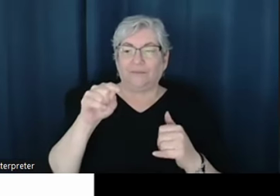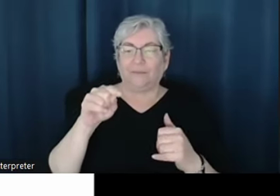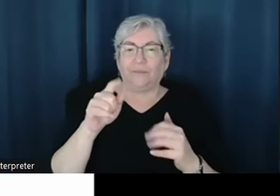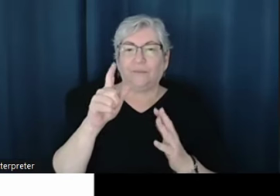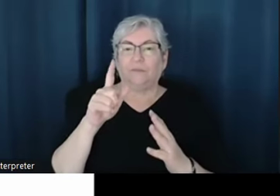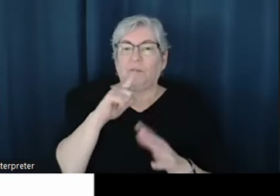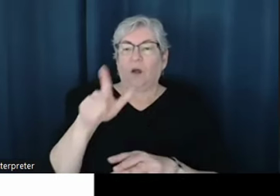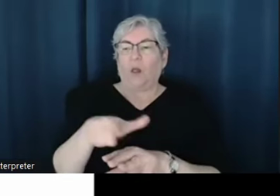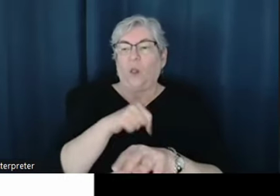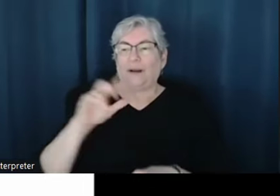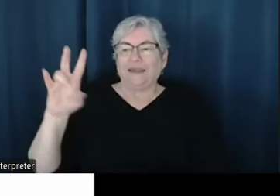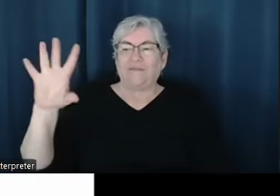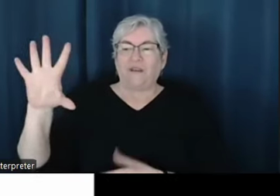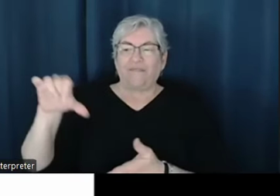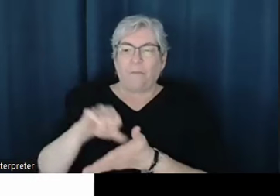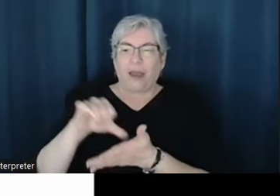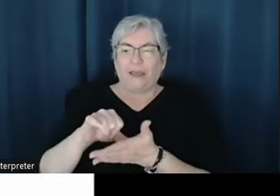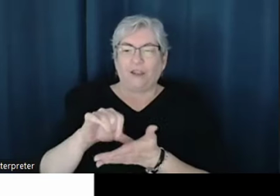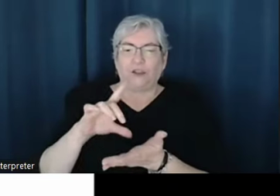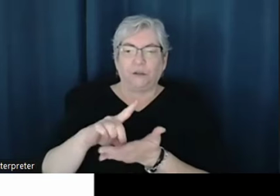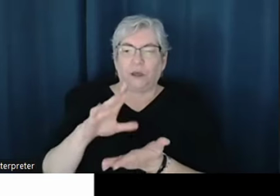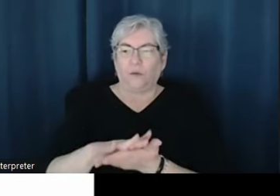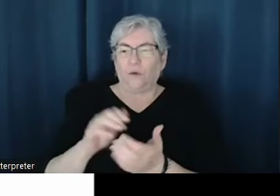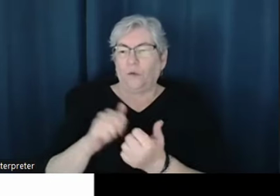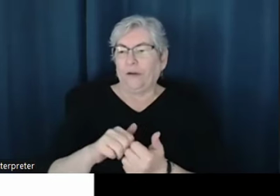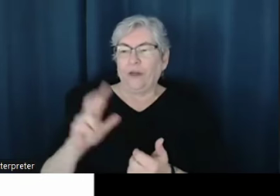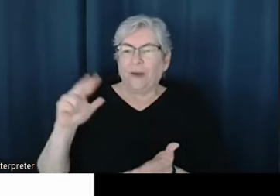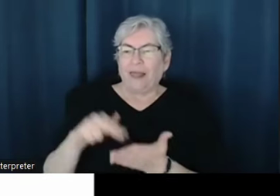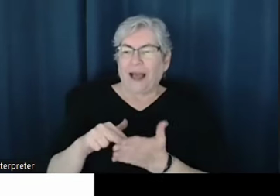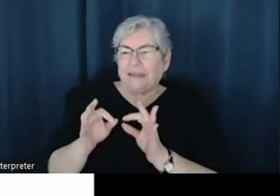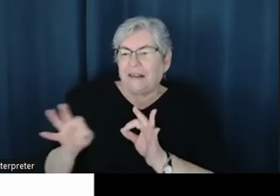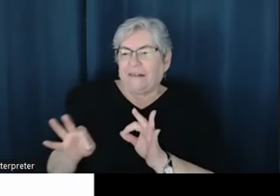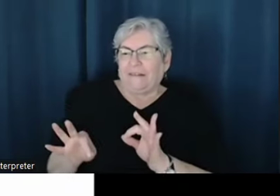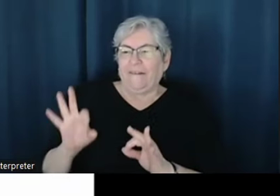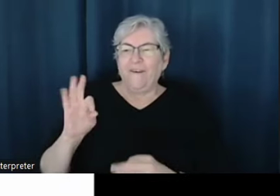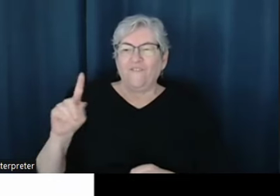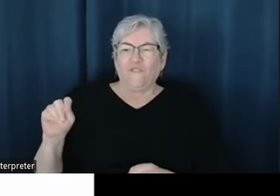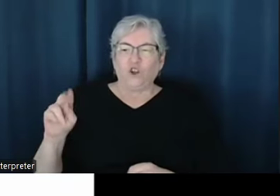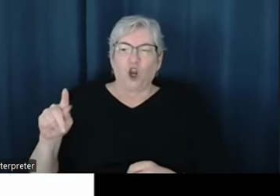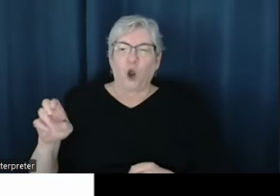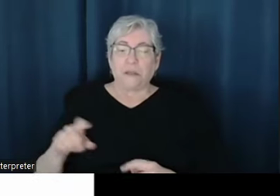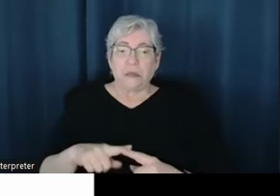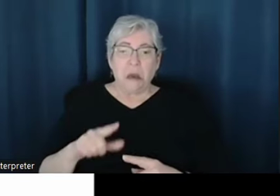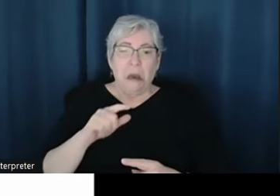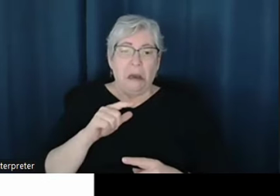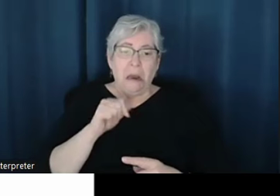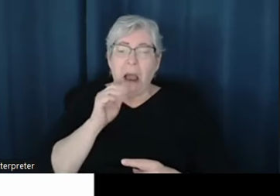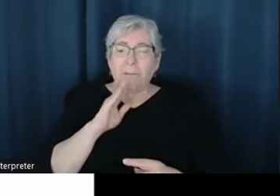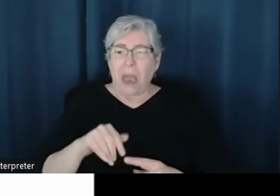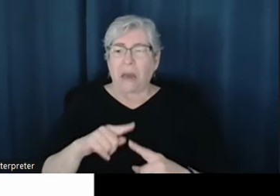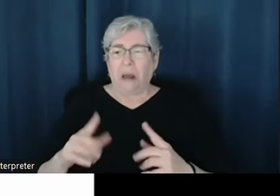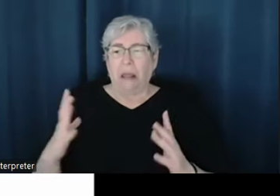long 75-page document with 3,000 footnotes. It's not that bad, but it's pretty bad. It's pretty long. A lot of footnotes.